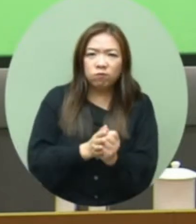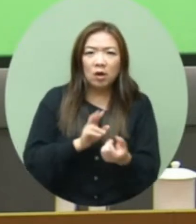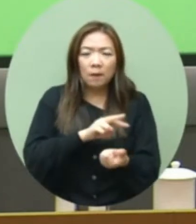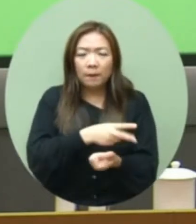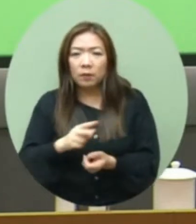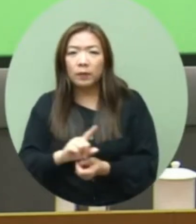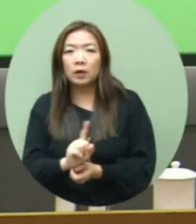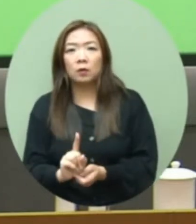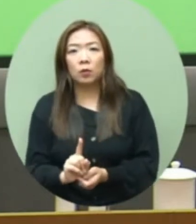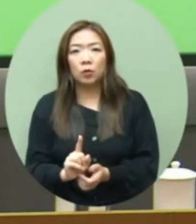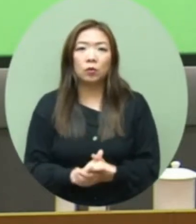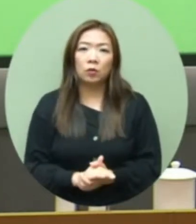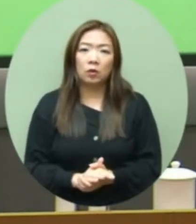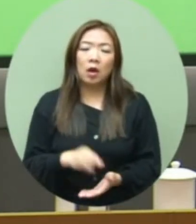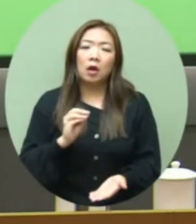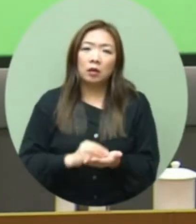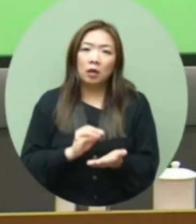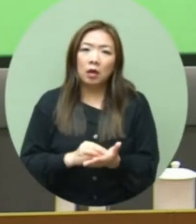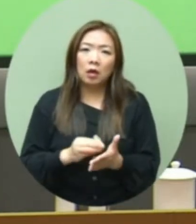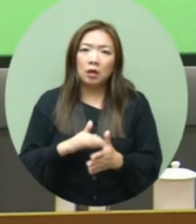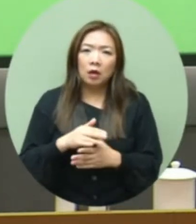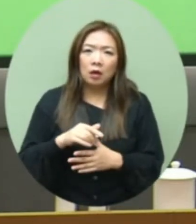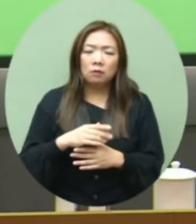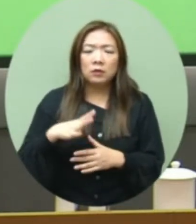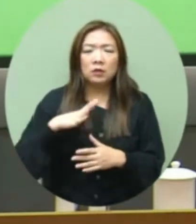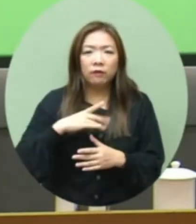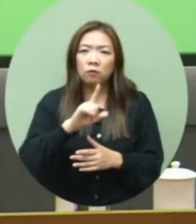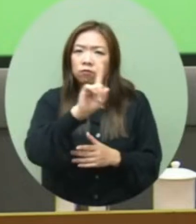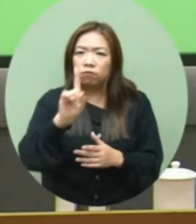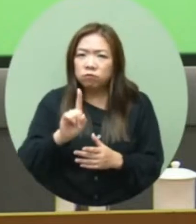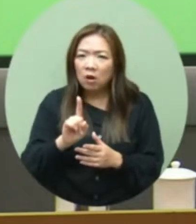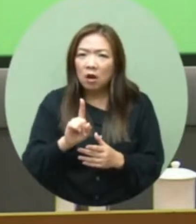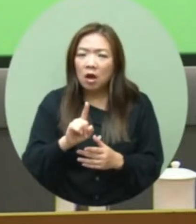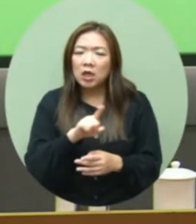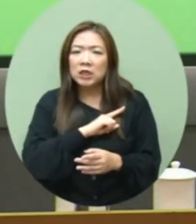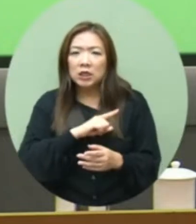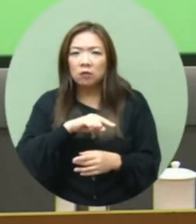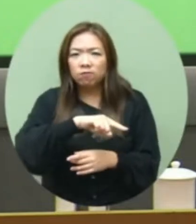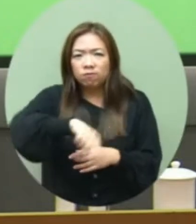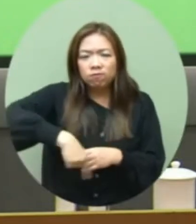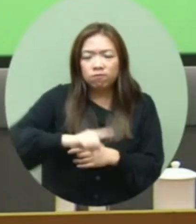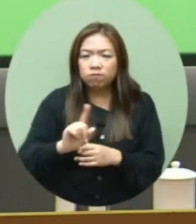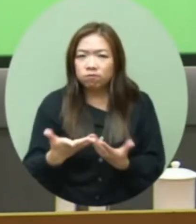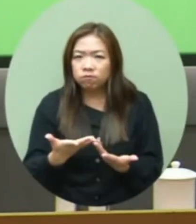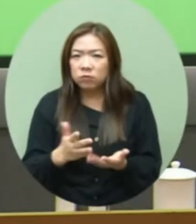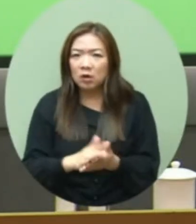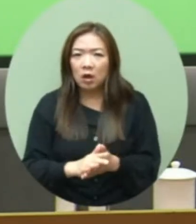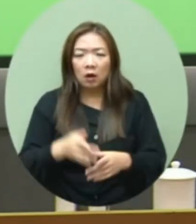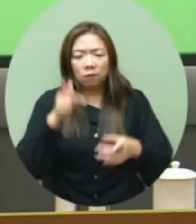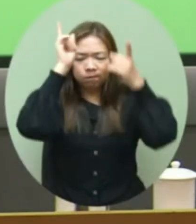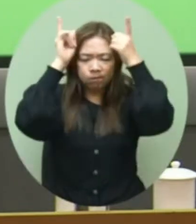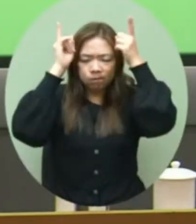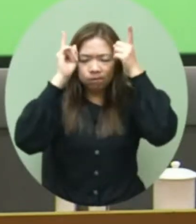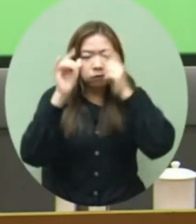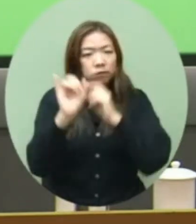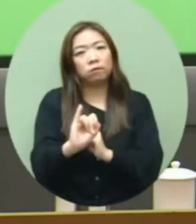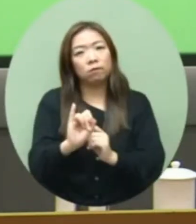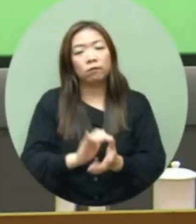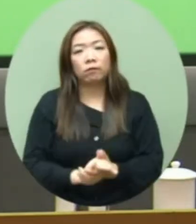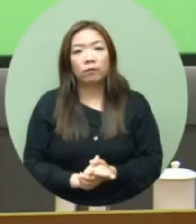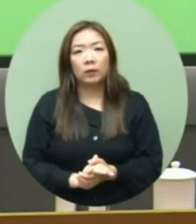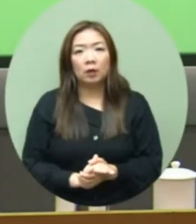the global trend, and changes around us. So we need to take into account the